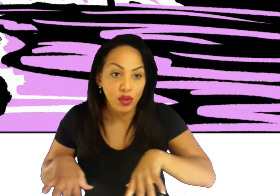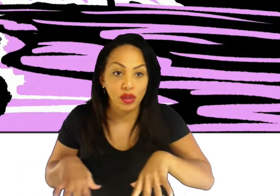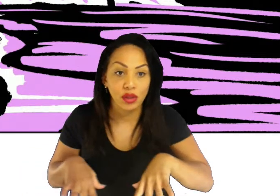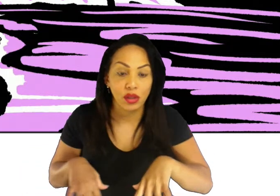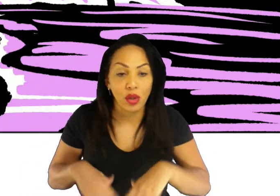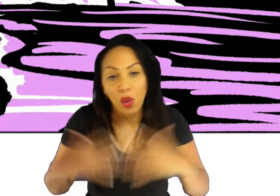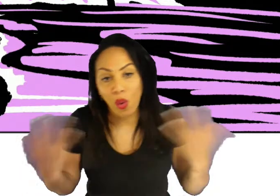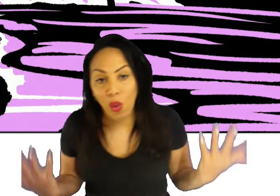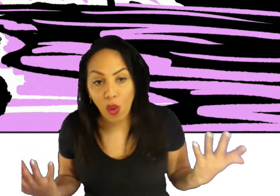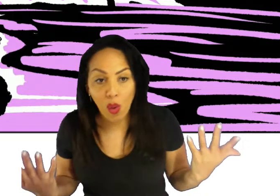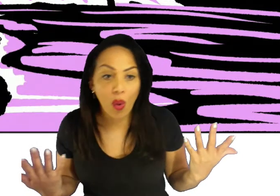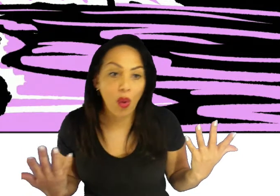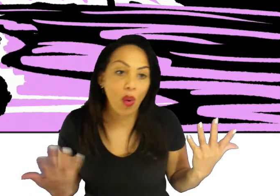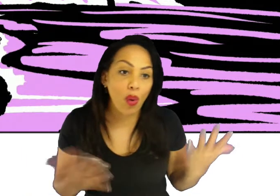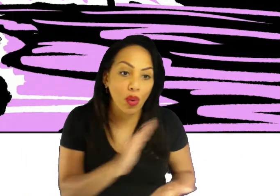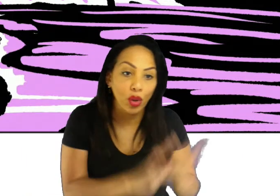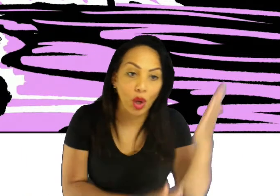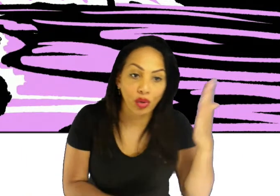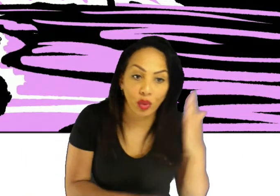structures.